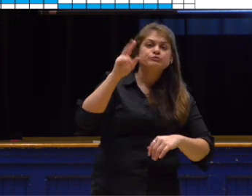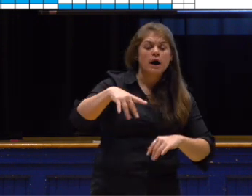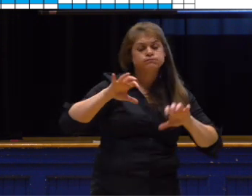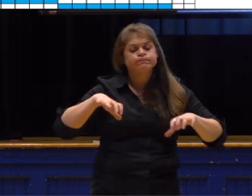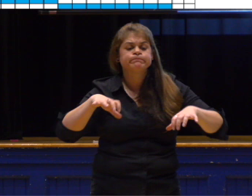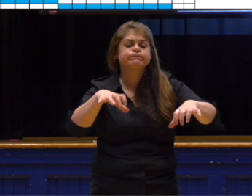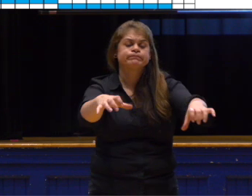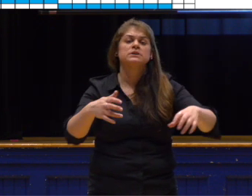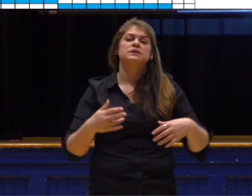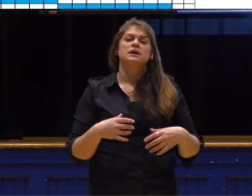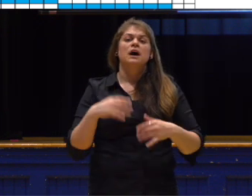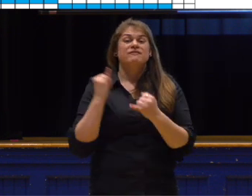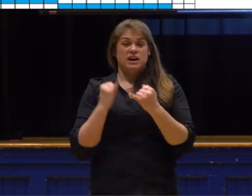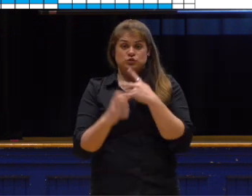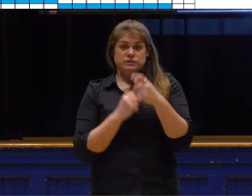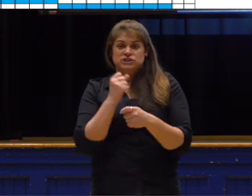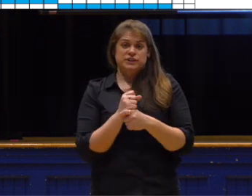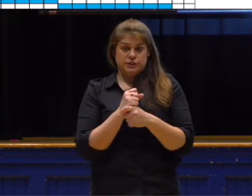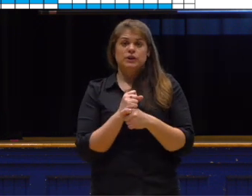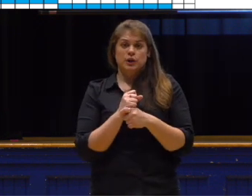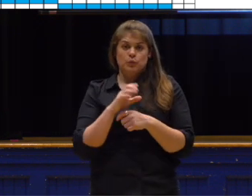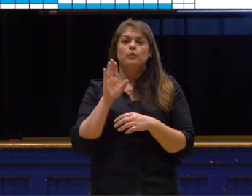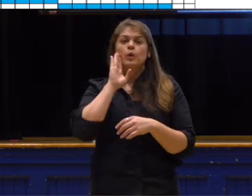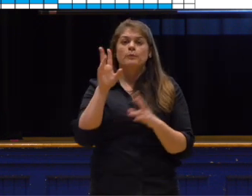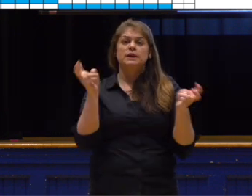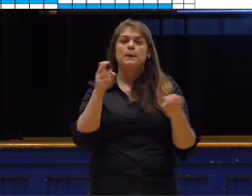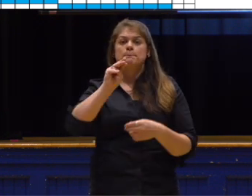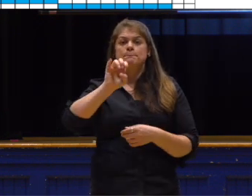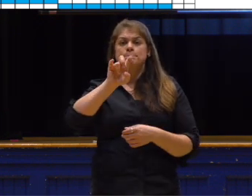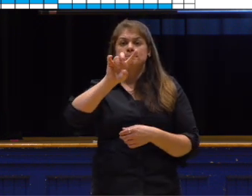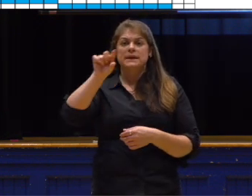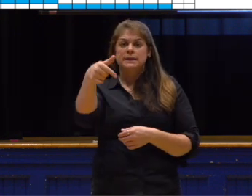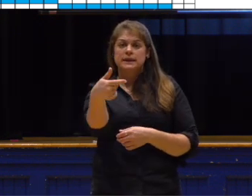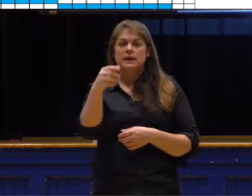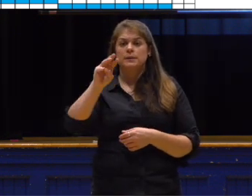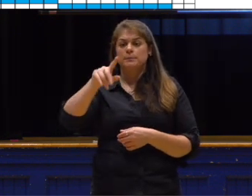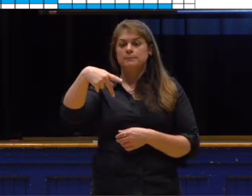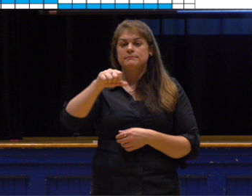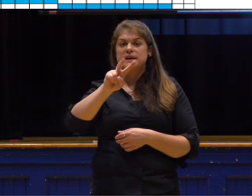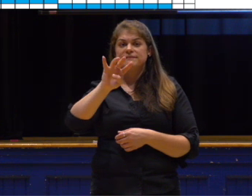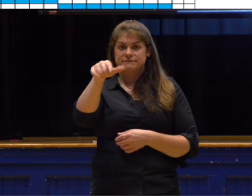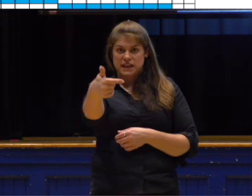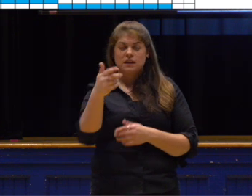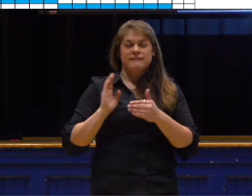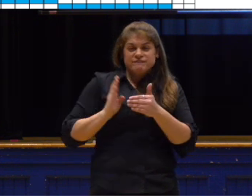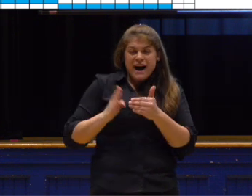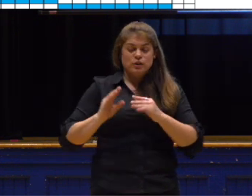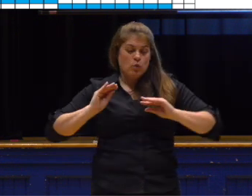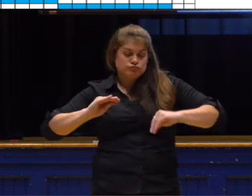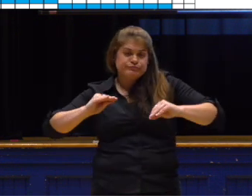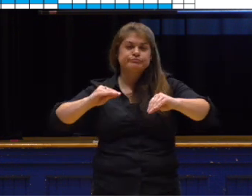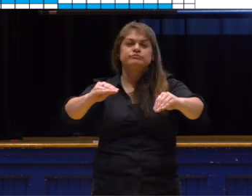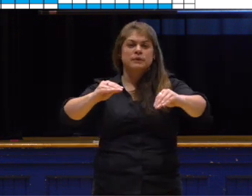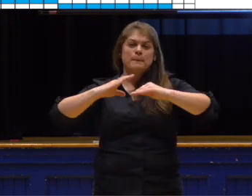year of the project, will be milling and paving. The final touches of the project, we putting on the surface course